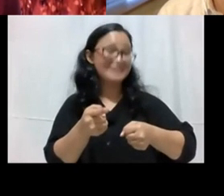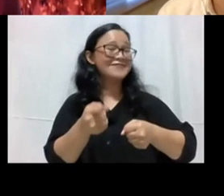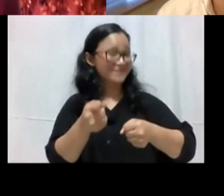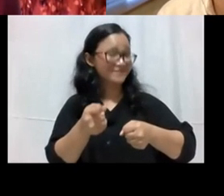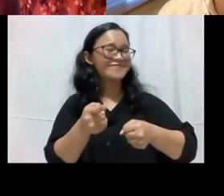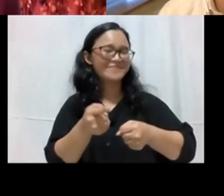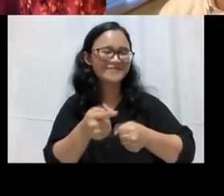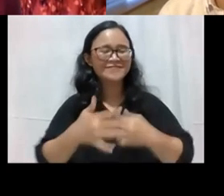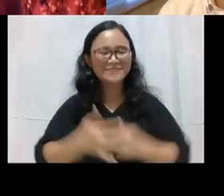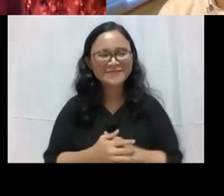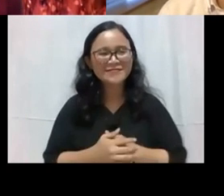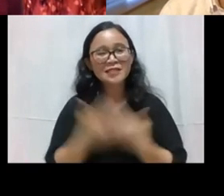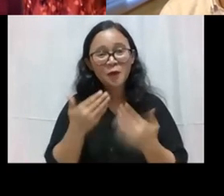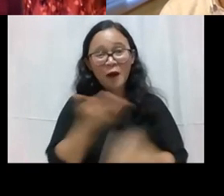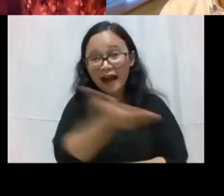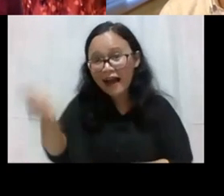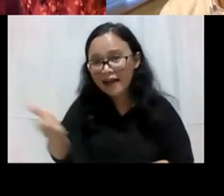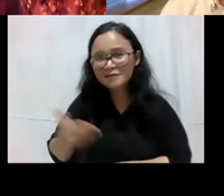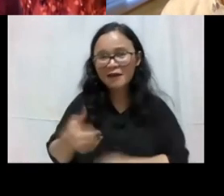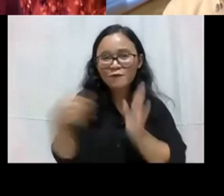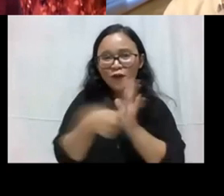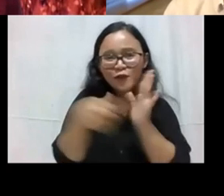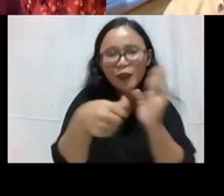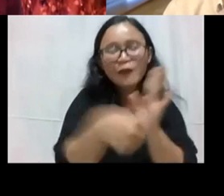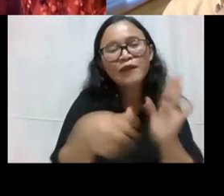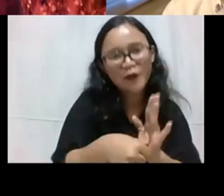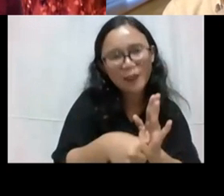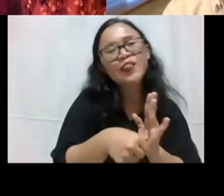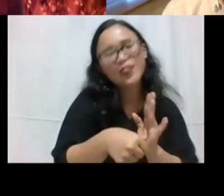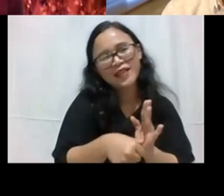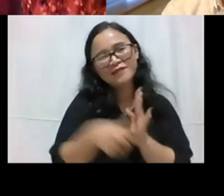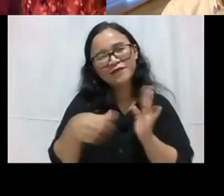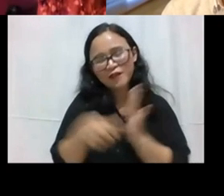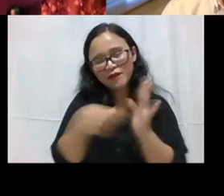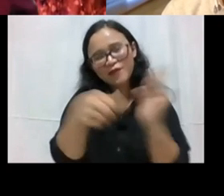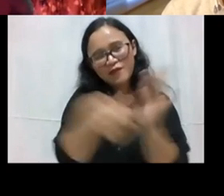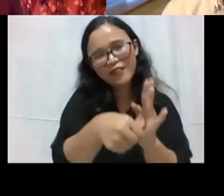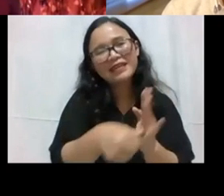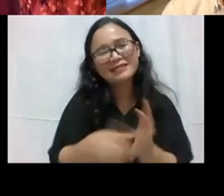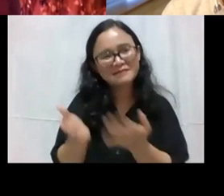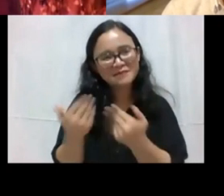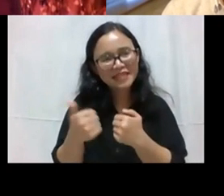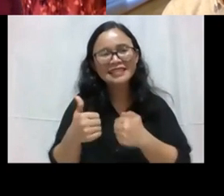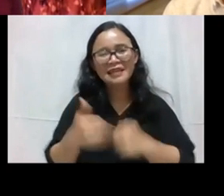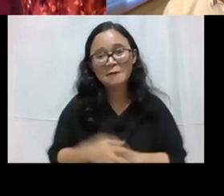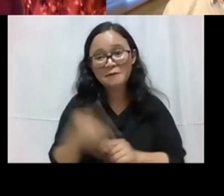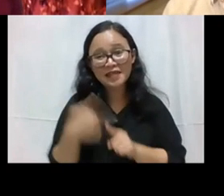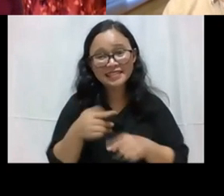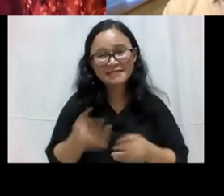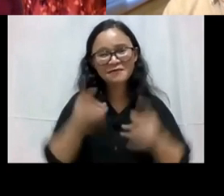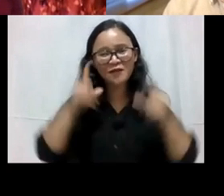the voting went well this coming days. And let's take a picture first